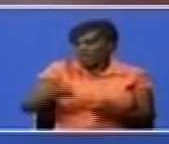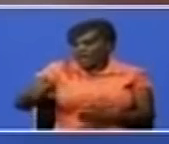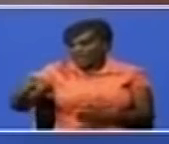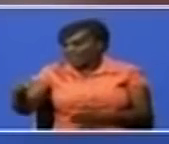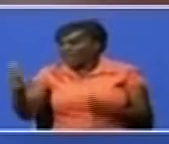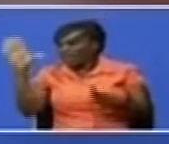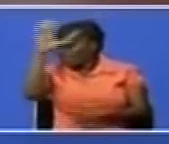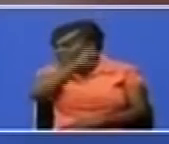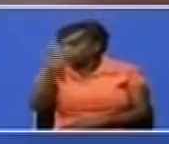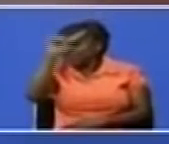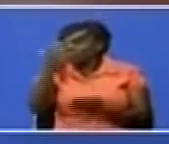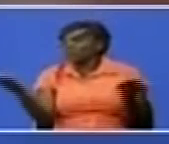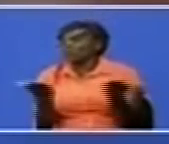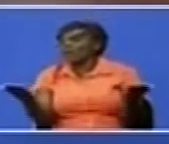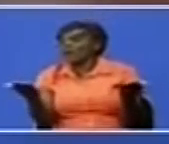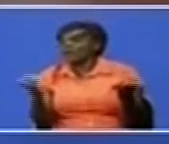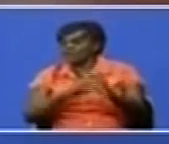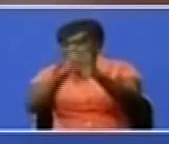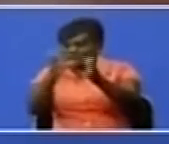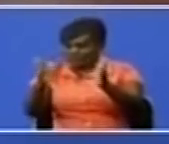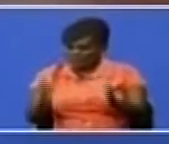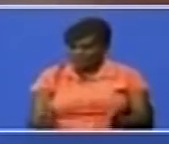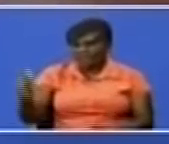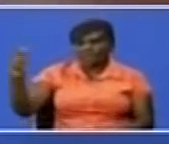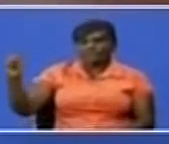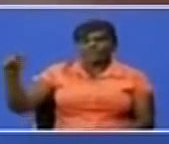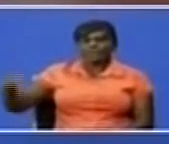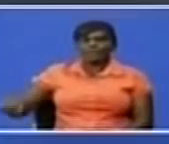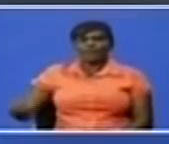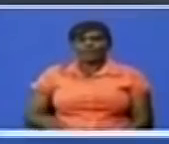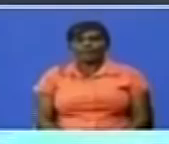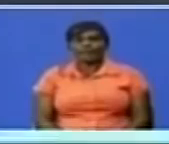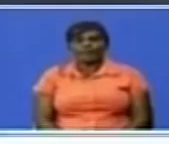wanaotajwa kupotea wako wapi? Saida Swale, KTN Leo.